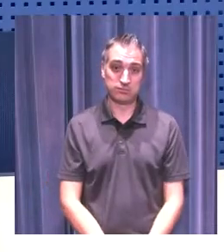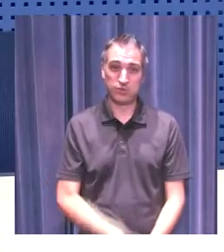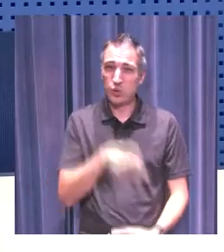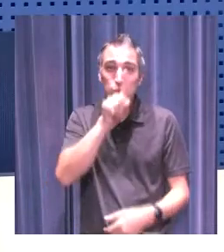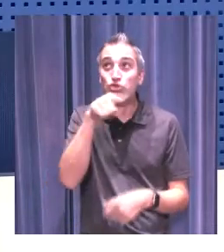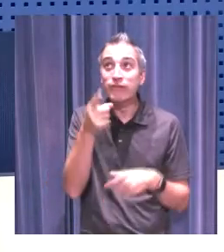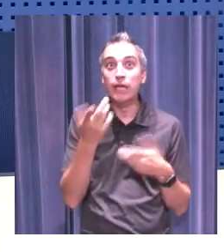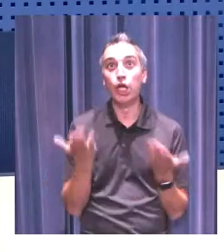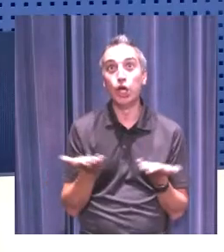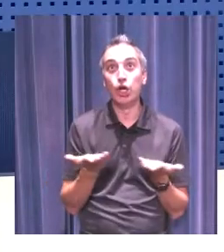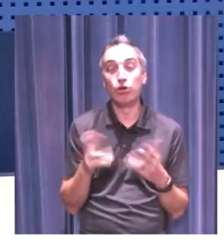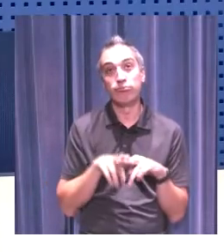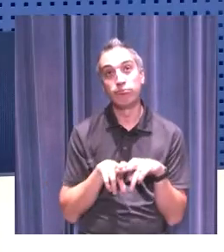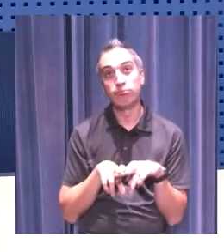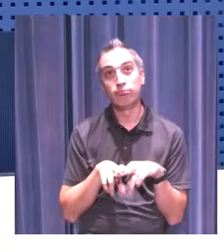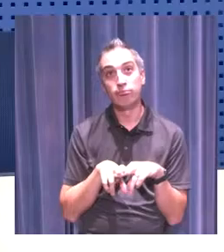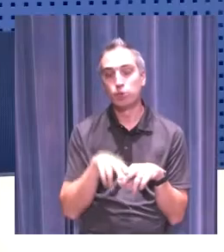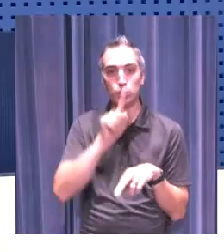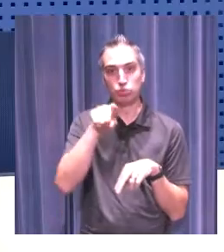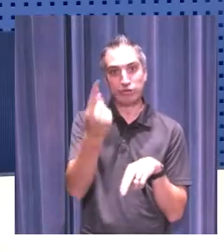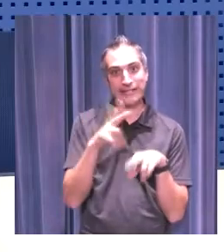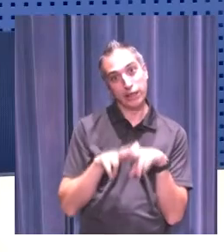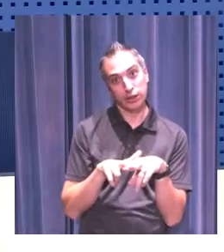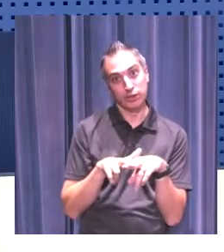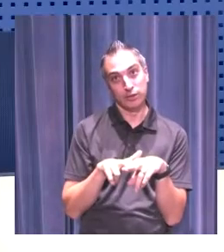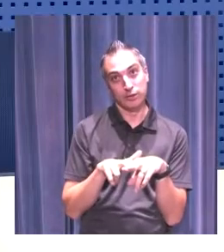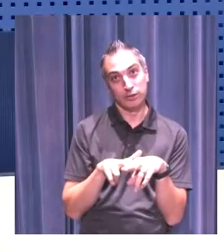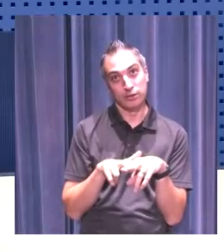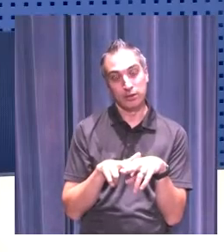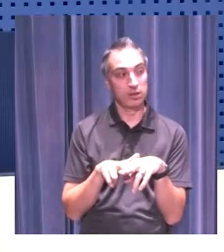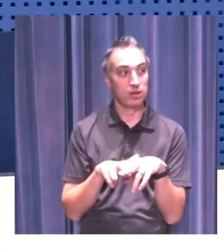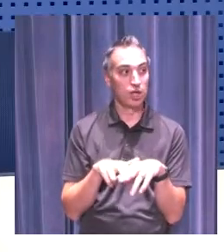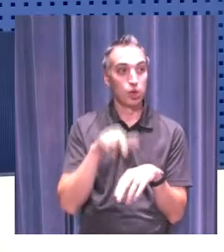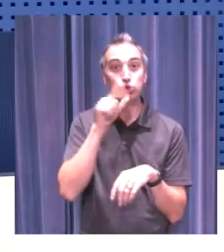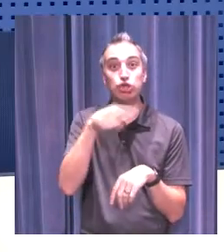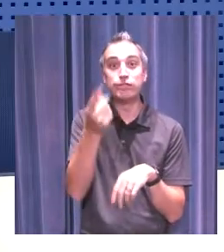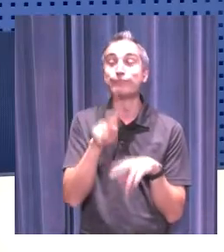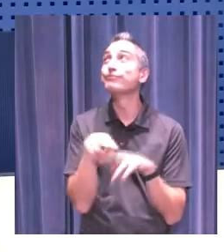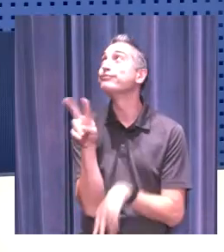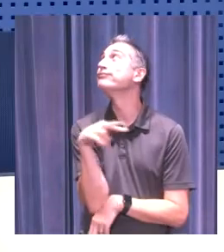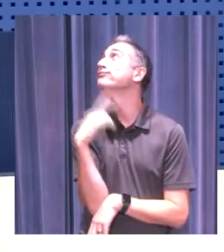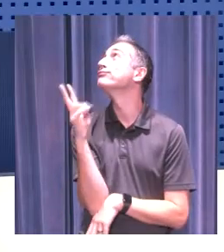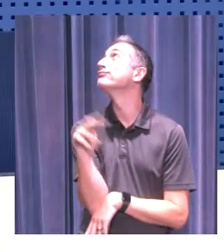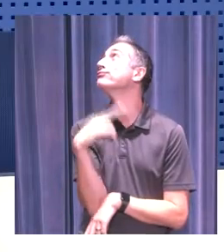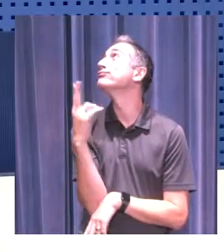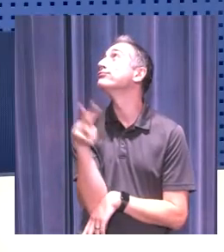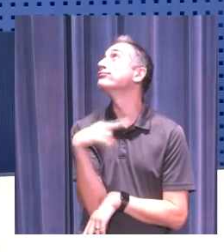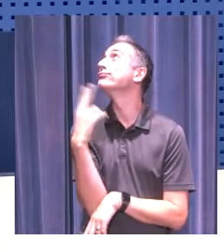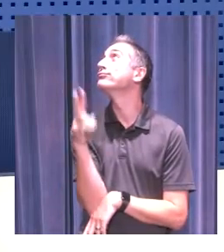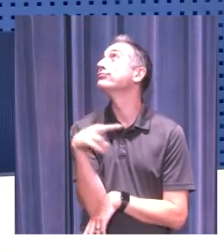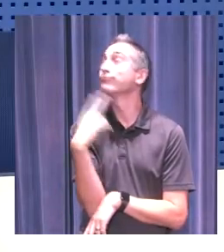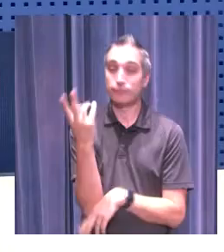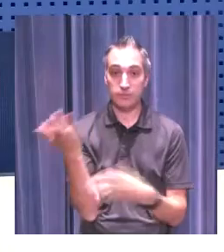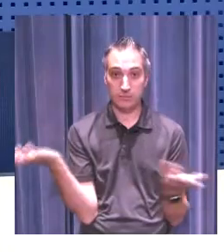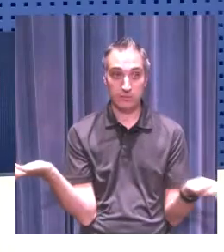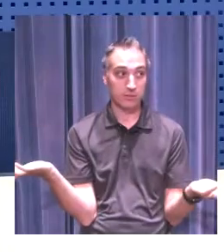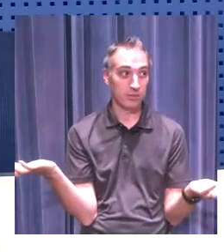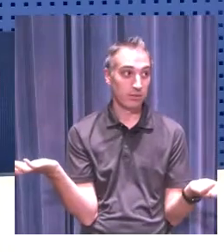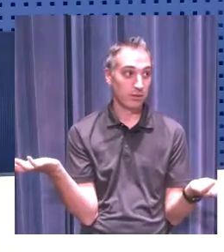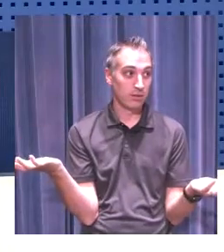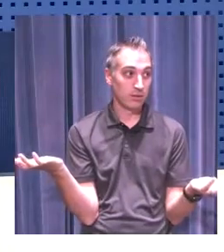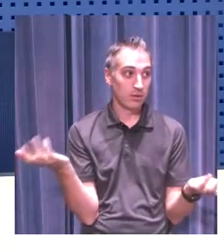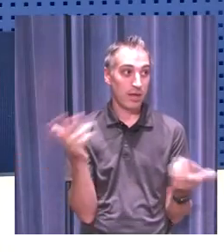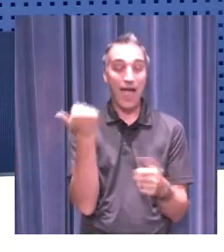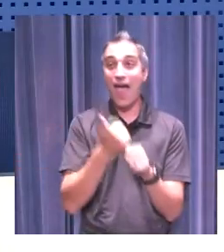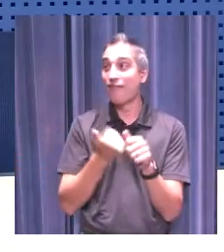here. You just here. You just look around and yes. If Andy wink at you and tell you to vote,